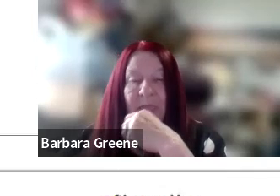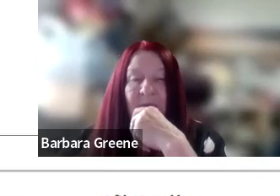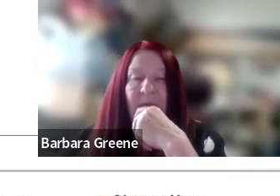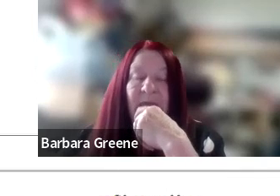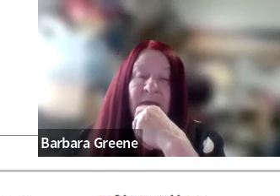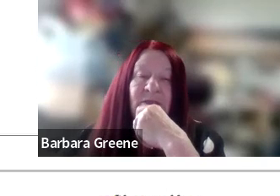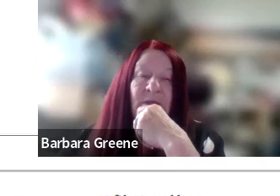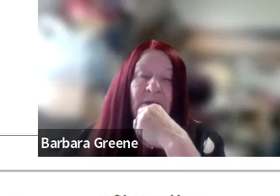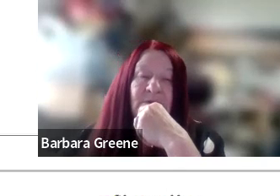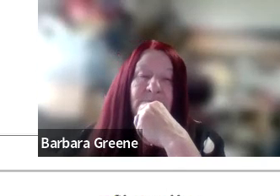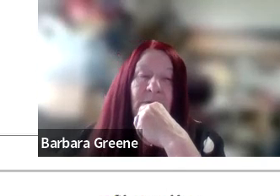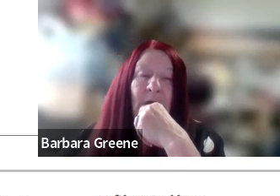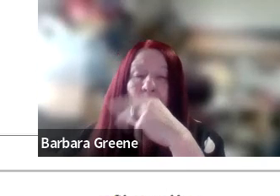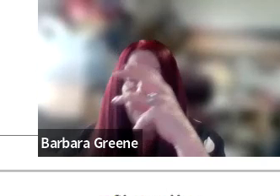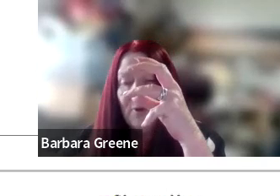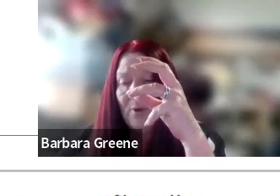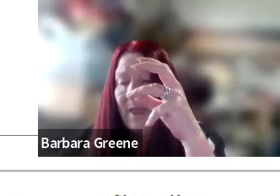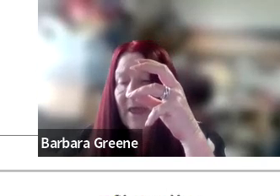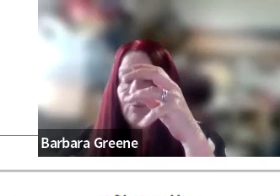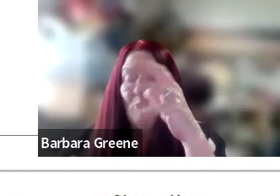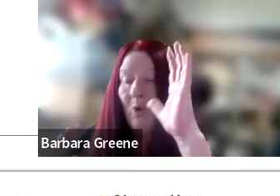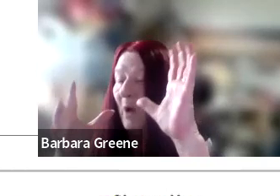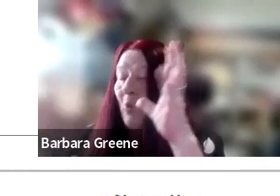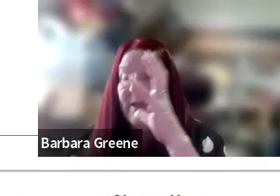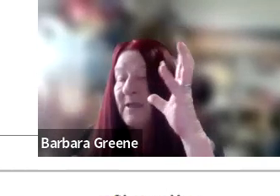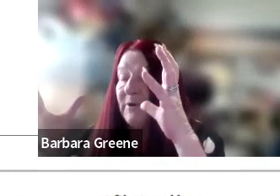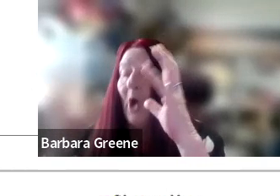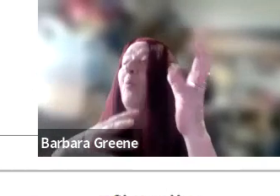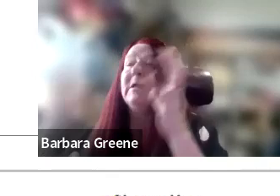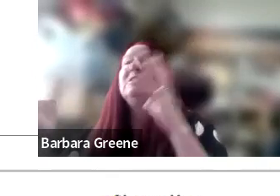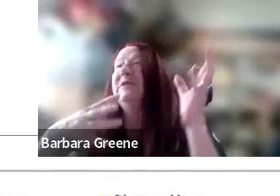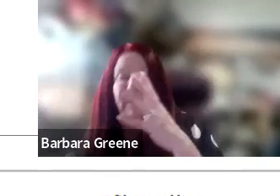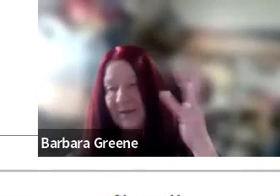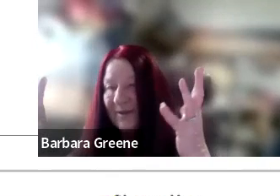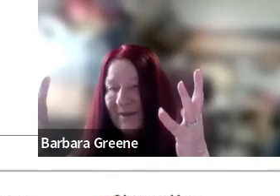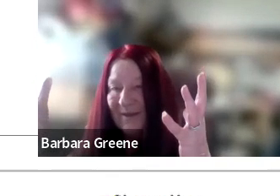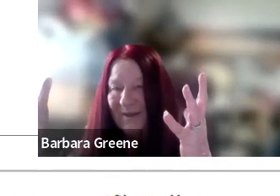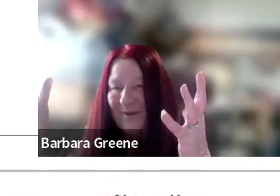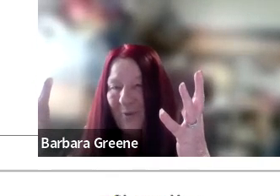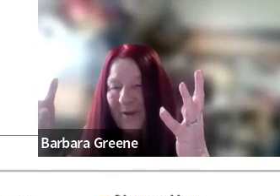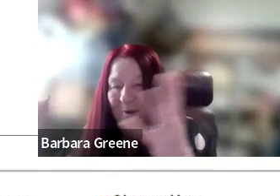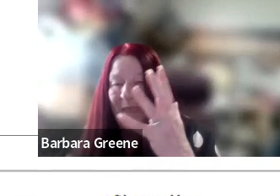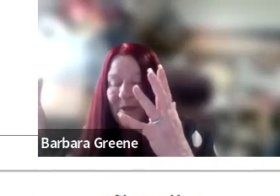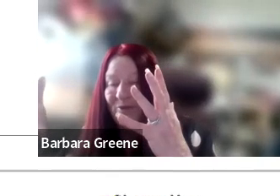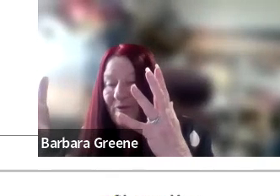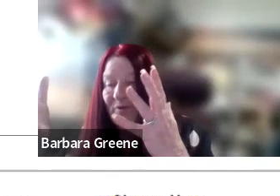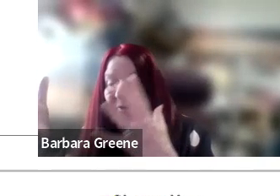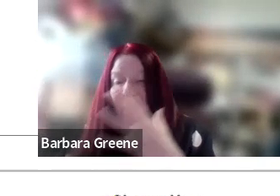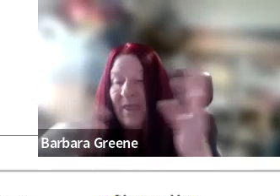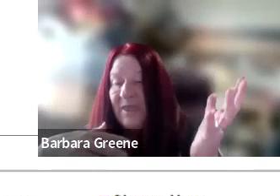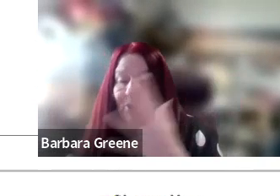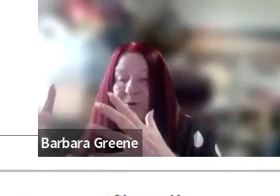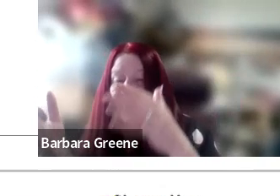staff, and also had a week of an open clinic where they could